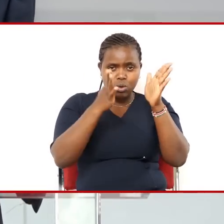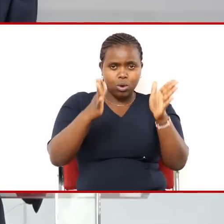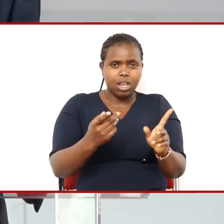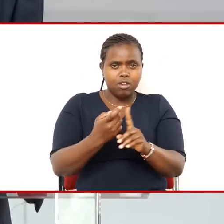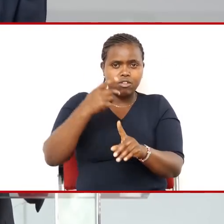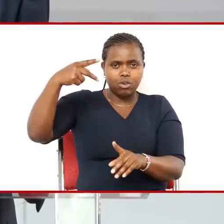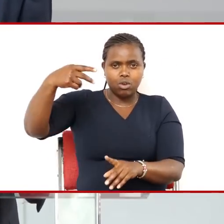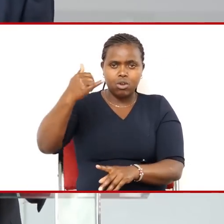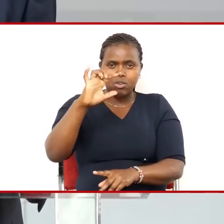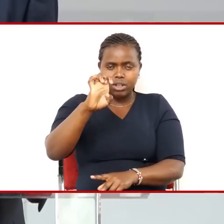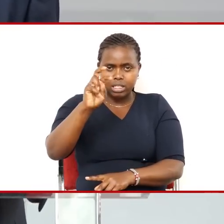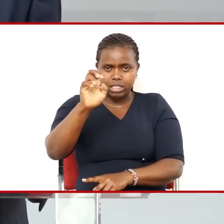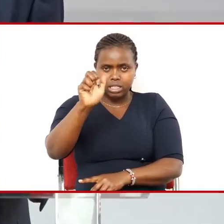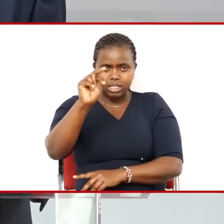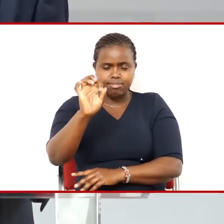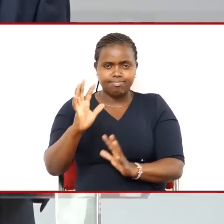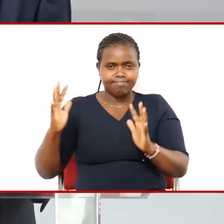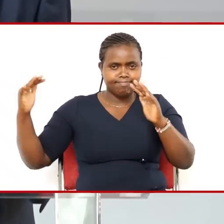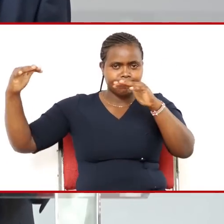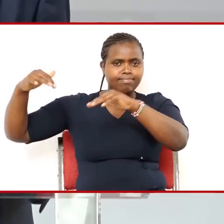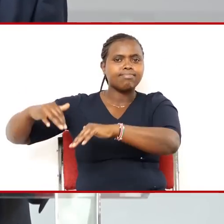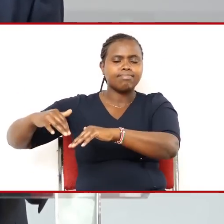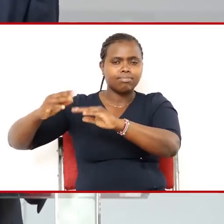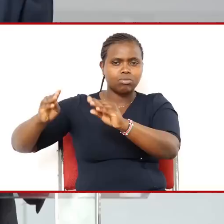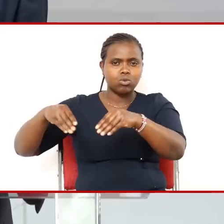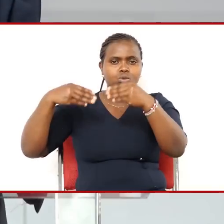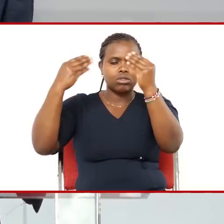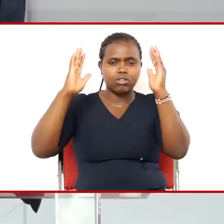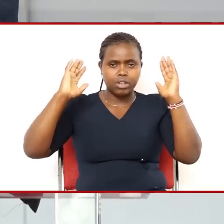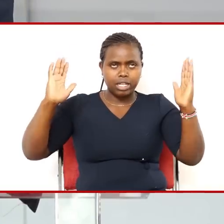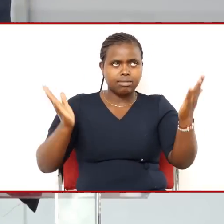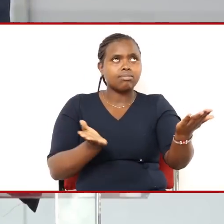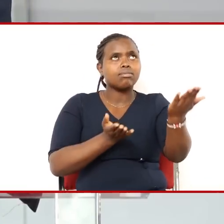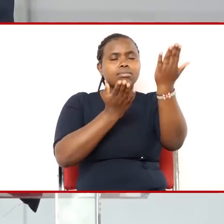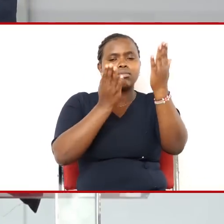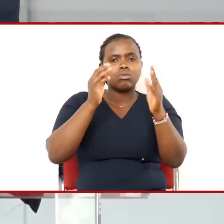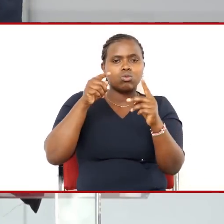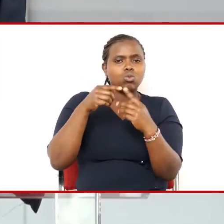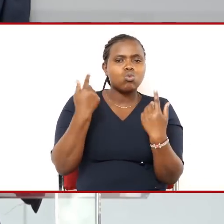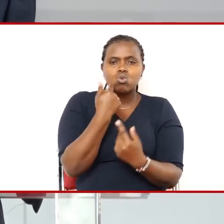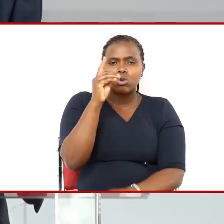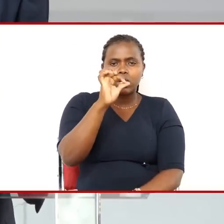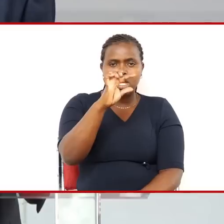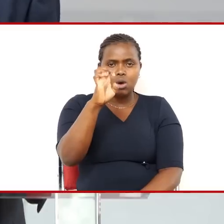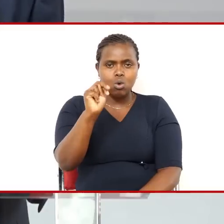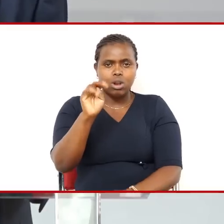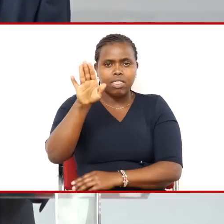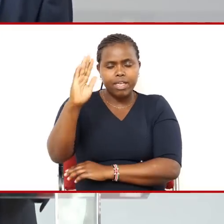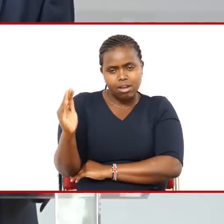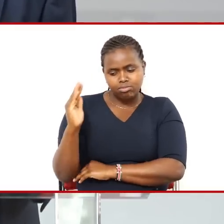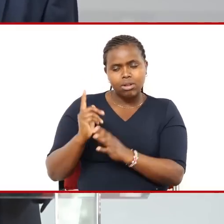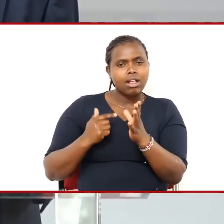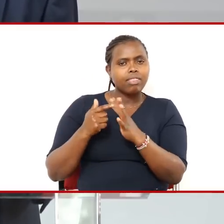the Philistines assembled to offer a great sacrifice to Dagon, their god, and